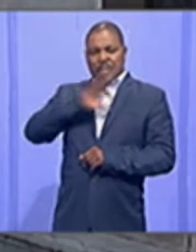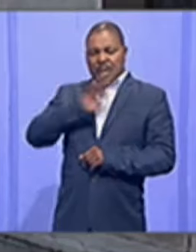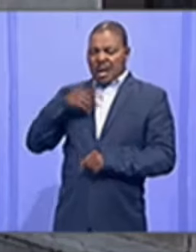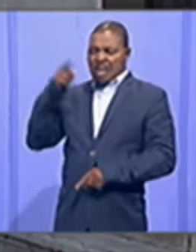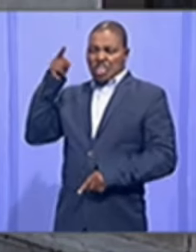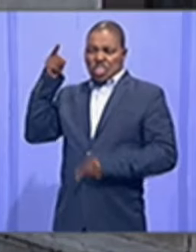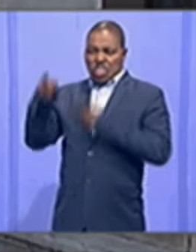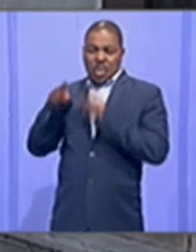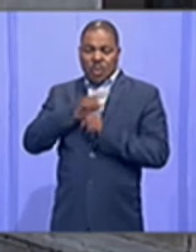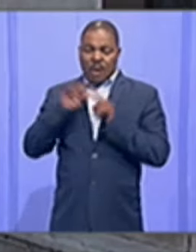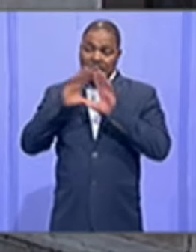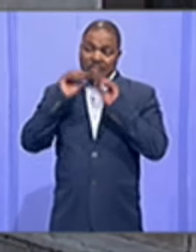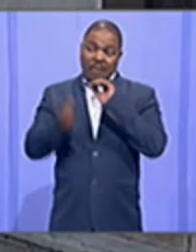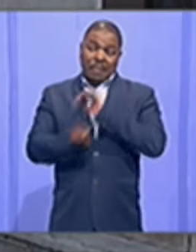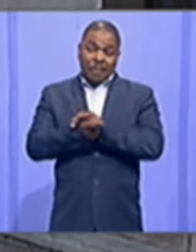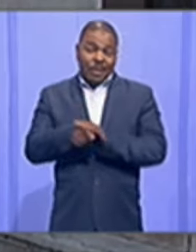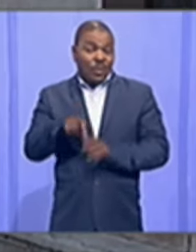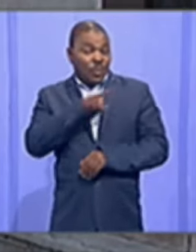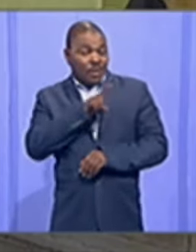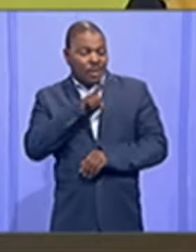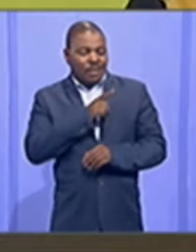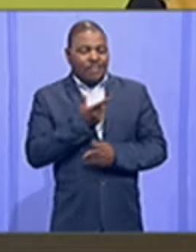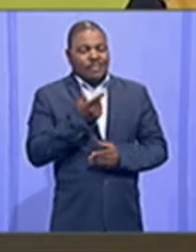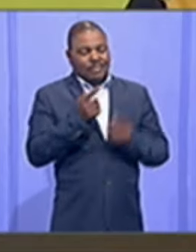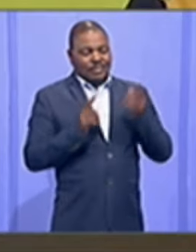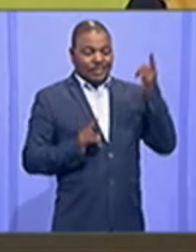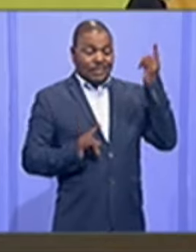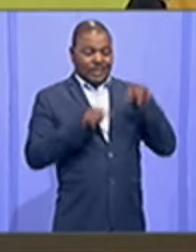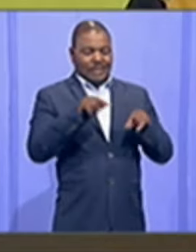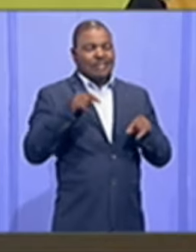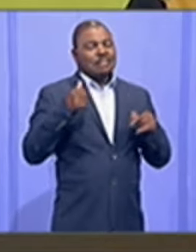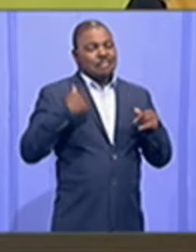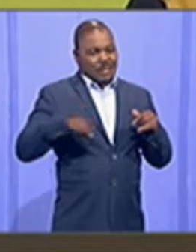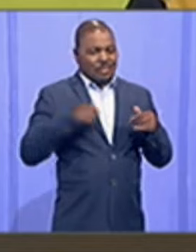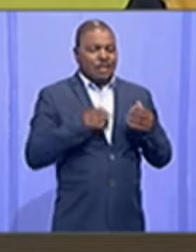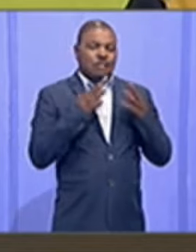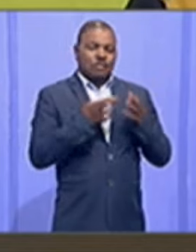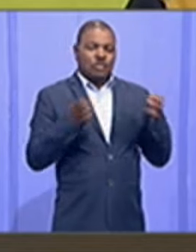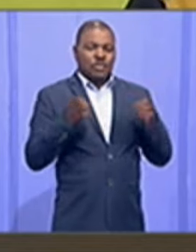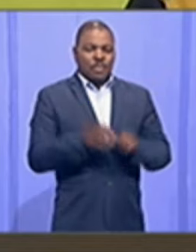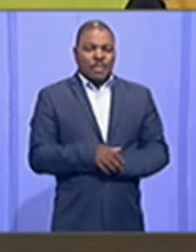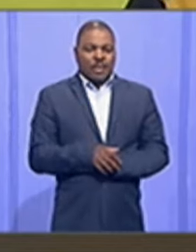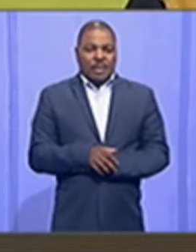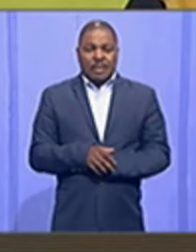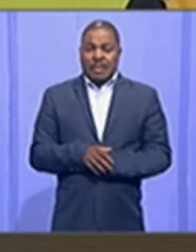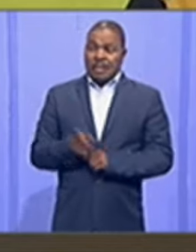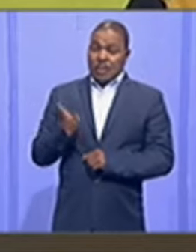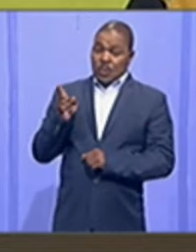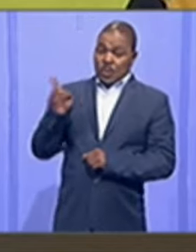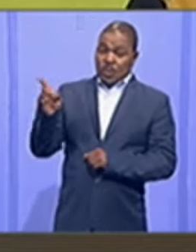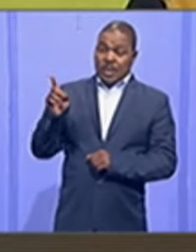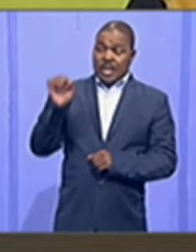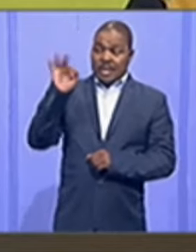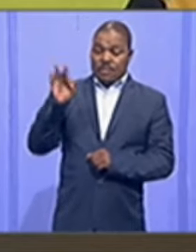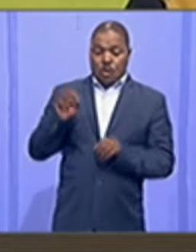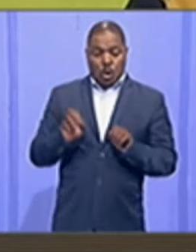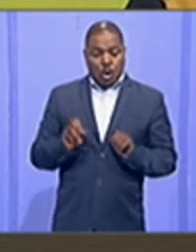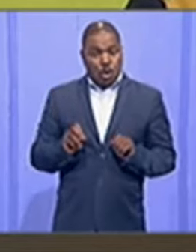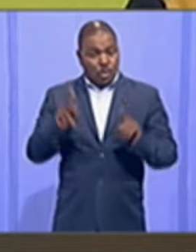Tshwane, is primarily around the resources of the city itself. He would have not had an opportunity, or rather, if he had, would have